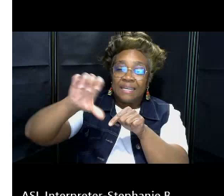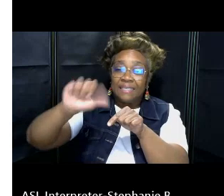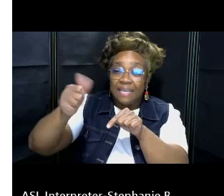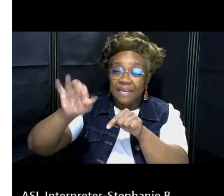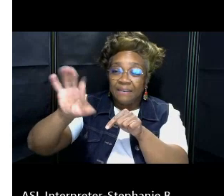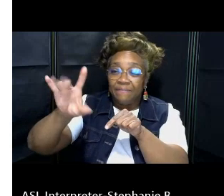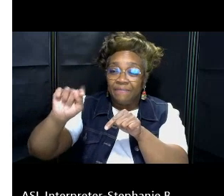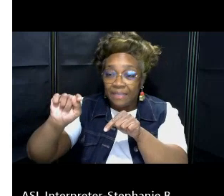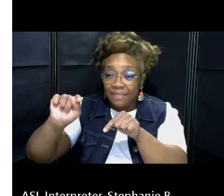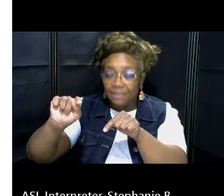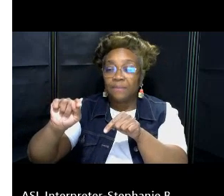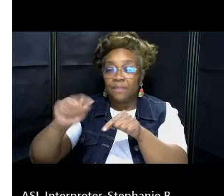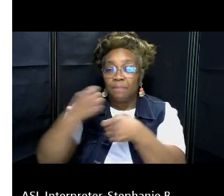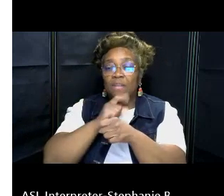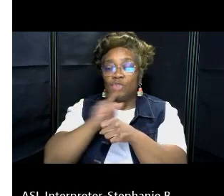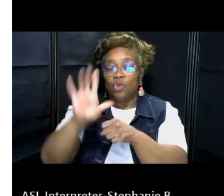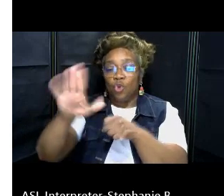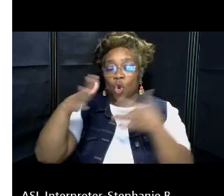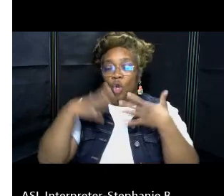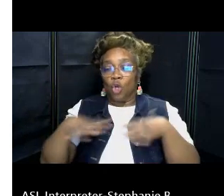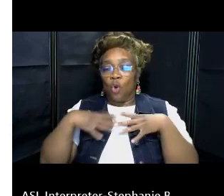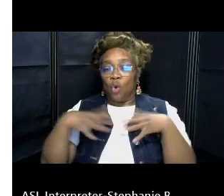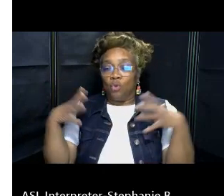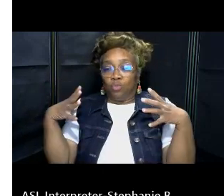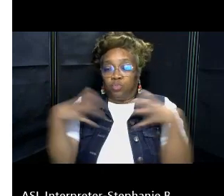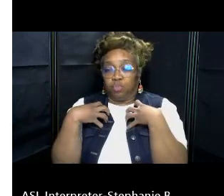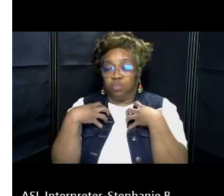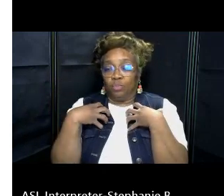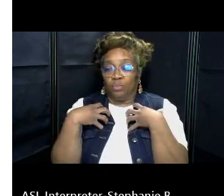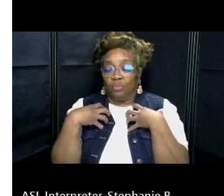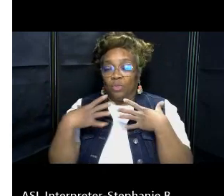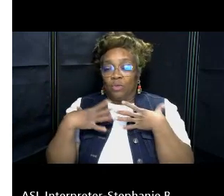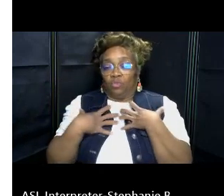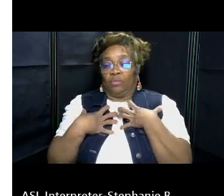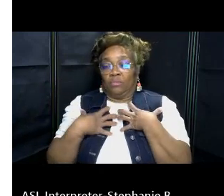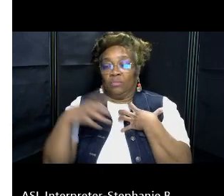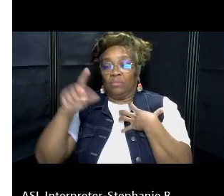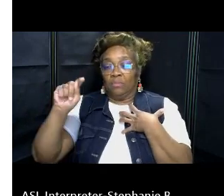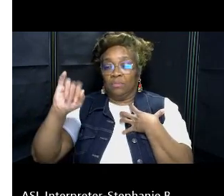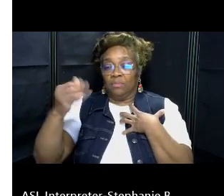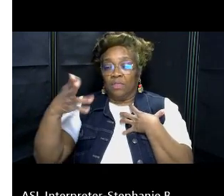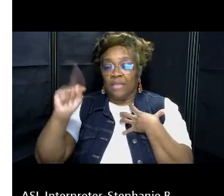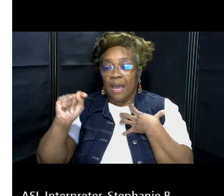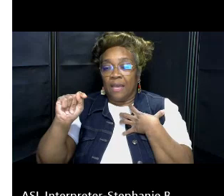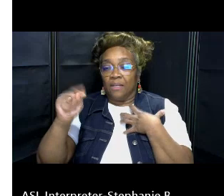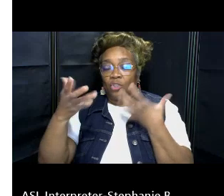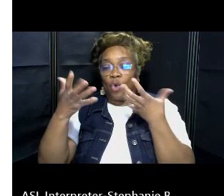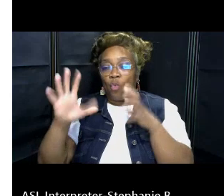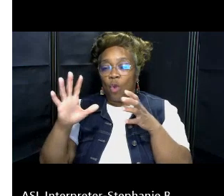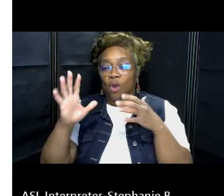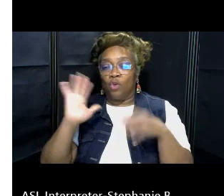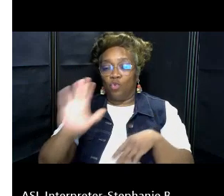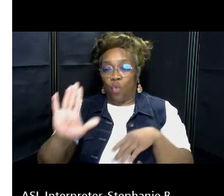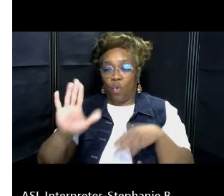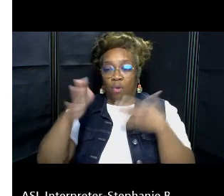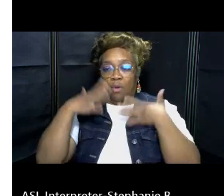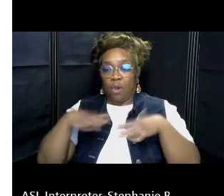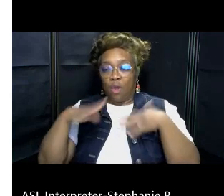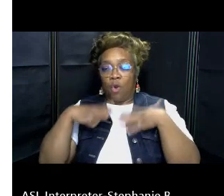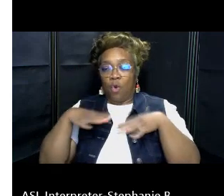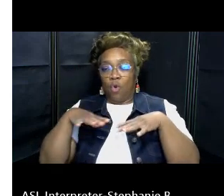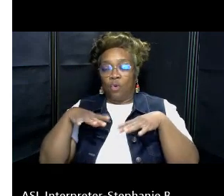you have on is tight so that you avoid putting your clothing into the grease and potentially catching a burn or something